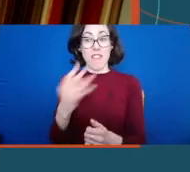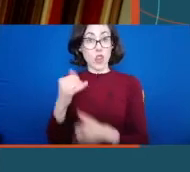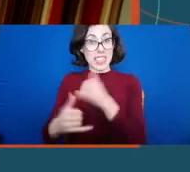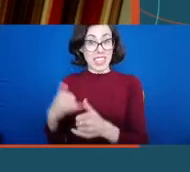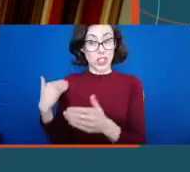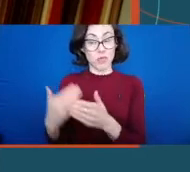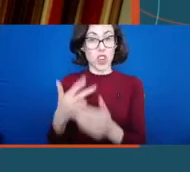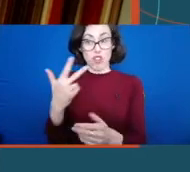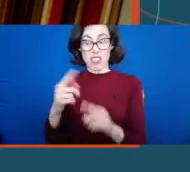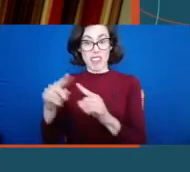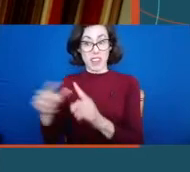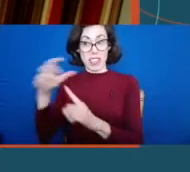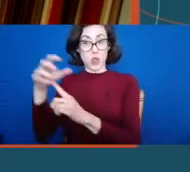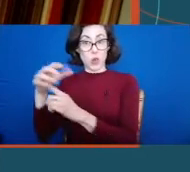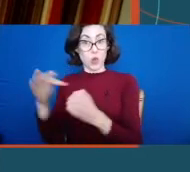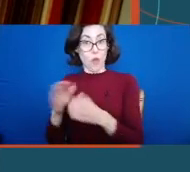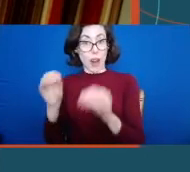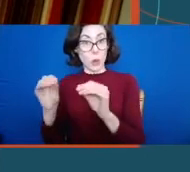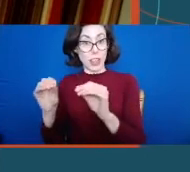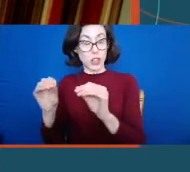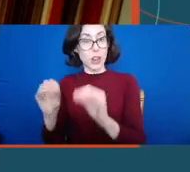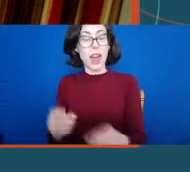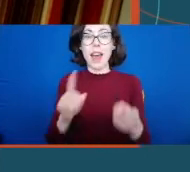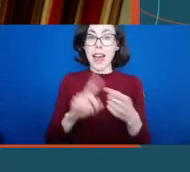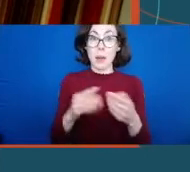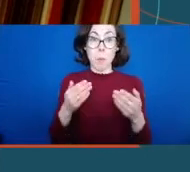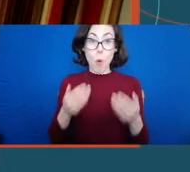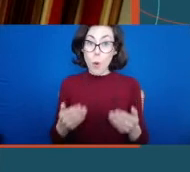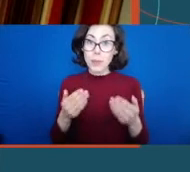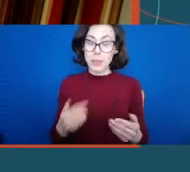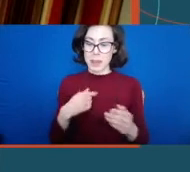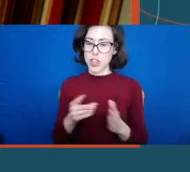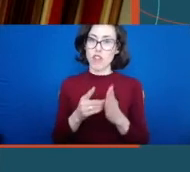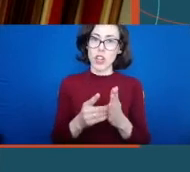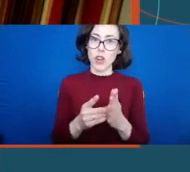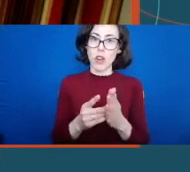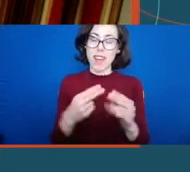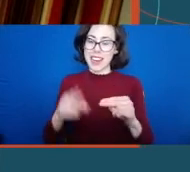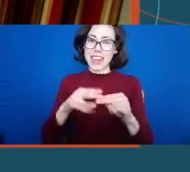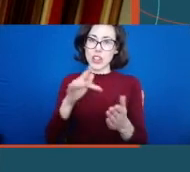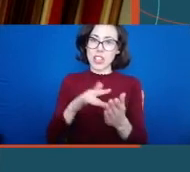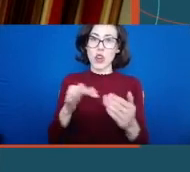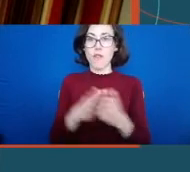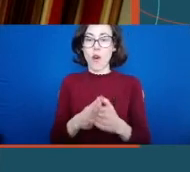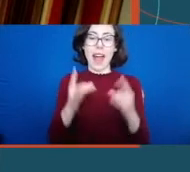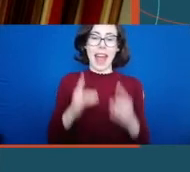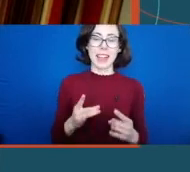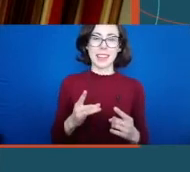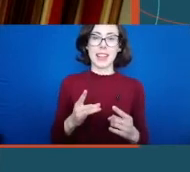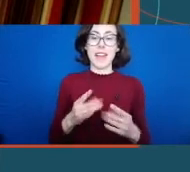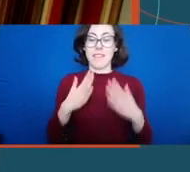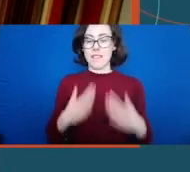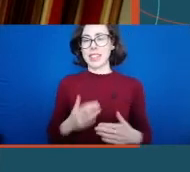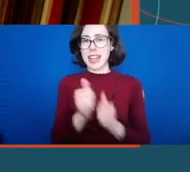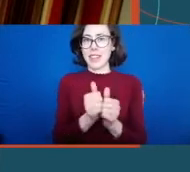of higher education. And I currently direct the National Center on Health, Physical Activity, and Disability. So with that, I'll go ahead